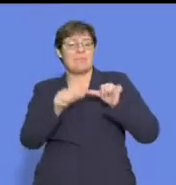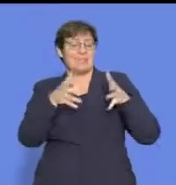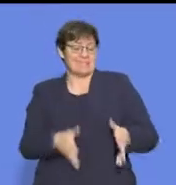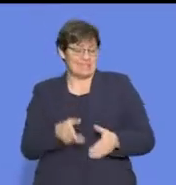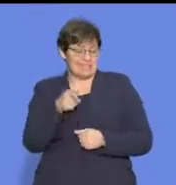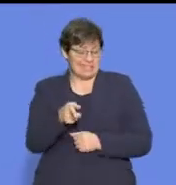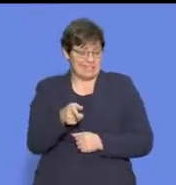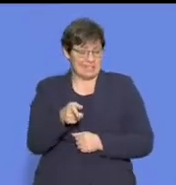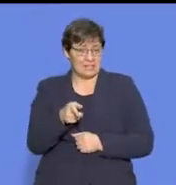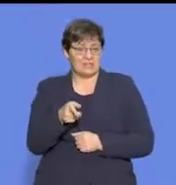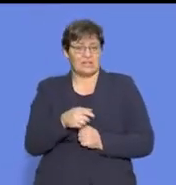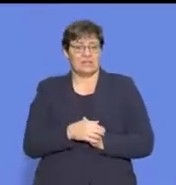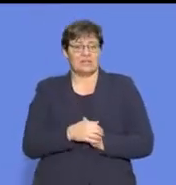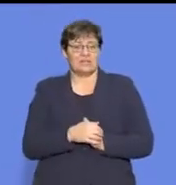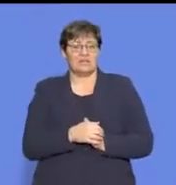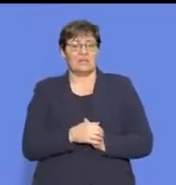chemists have a way of